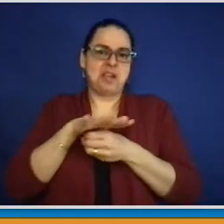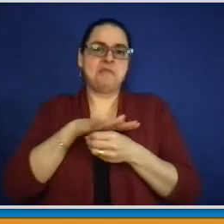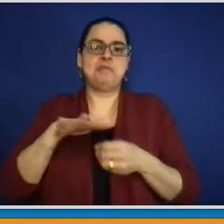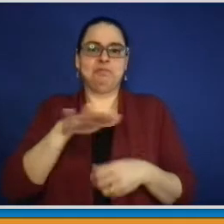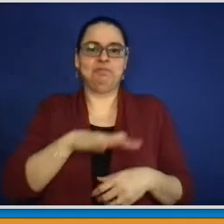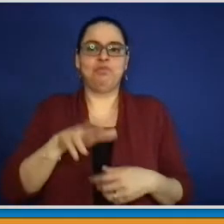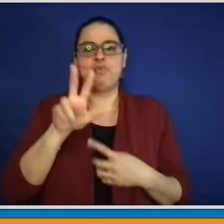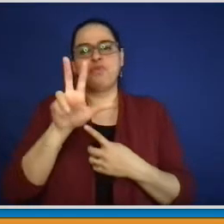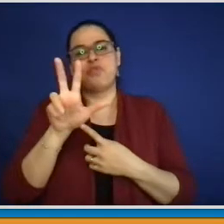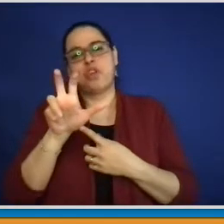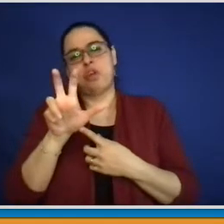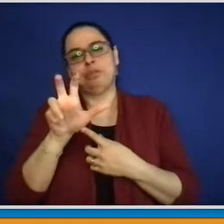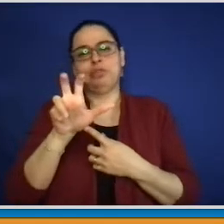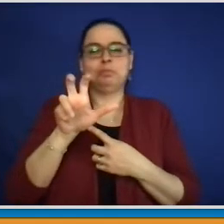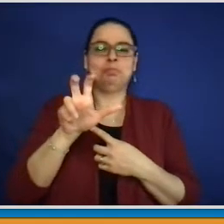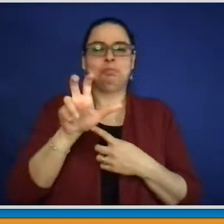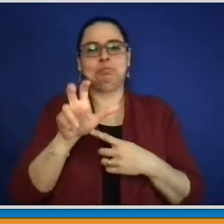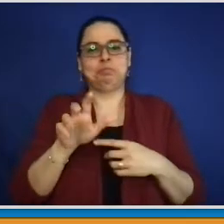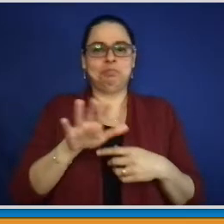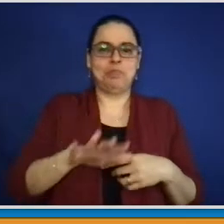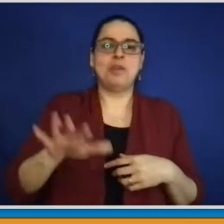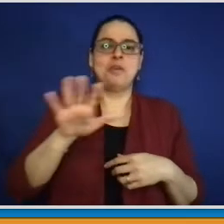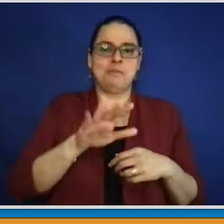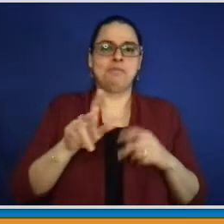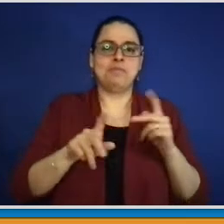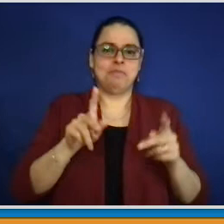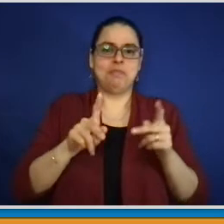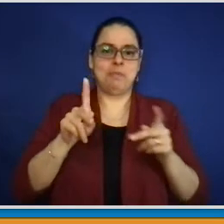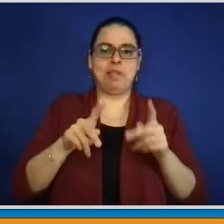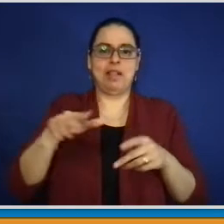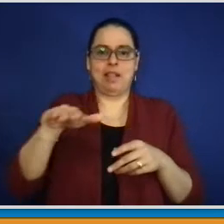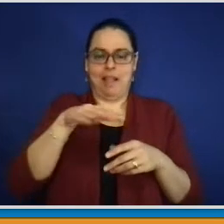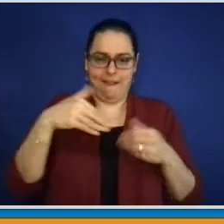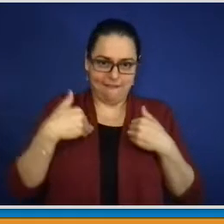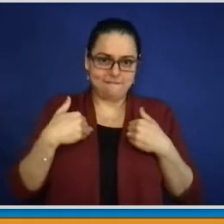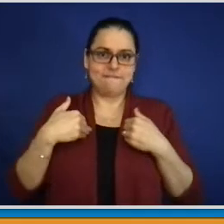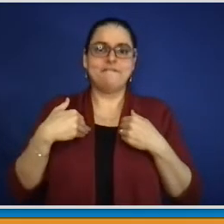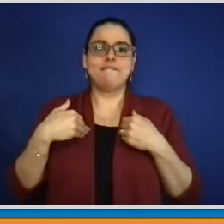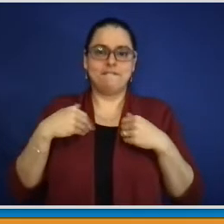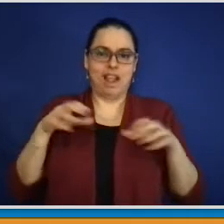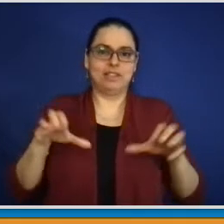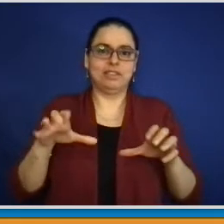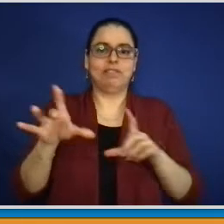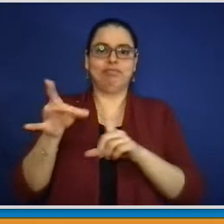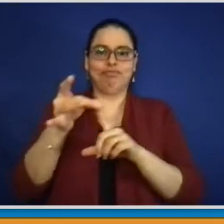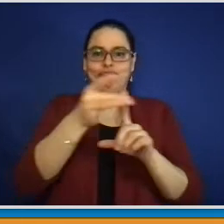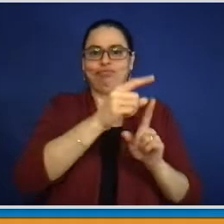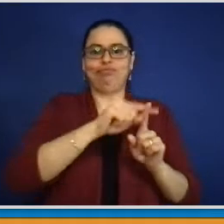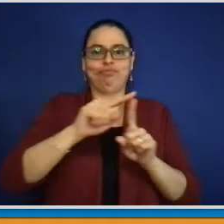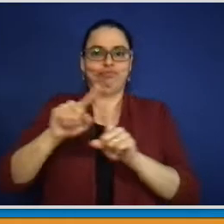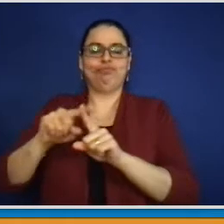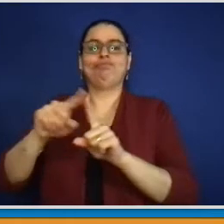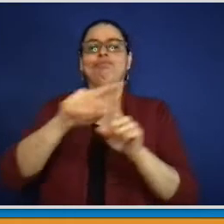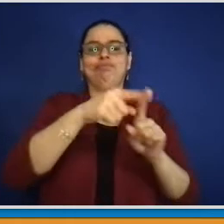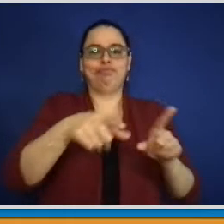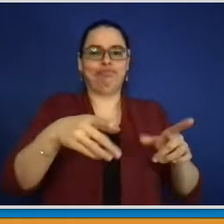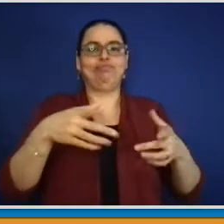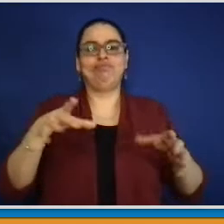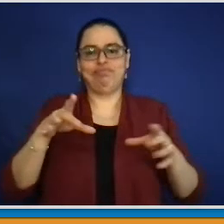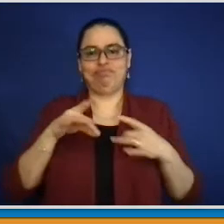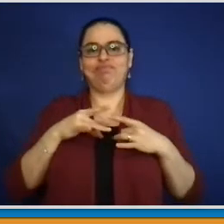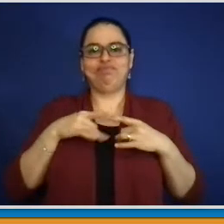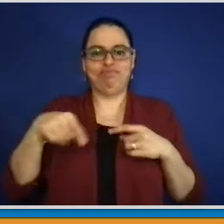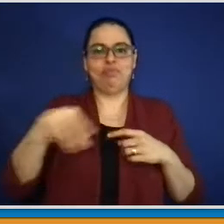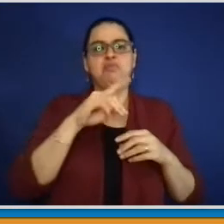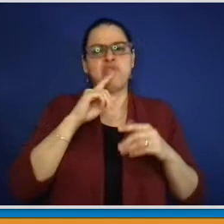positive cases since the beginning of reporting of the pandemic, which is a little bit less than 10% of our population. Fortunately for us,